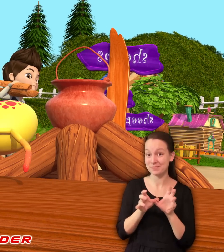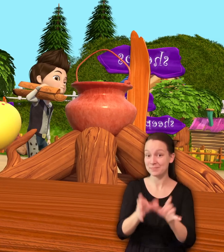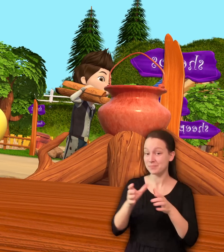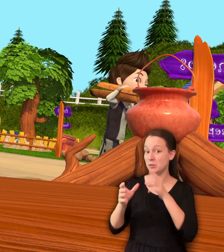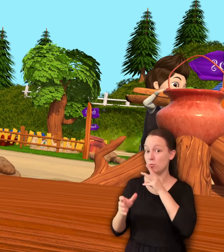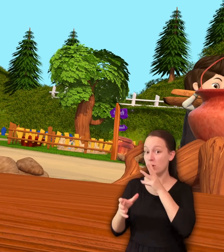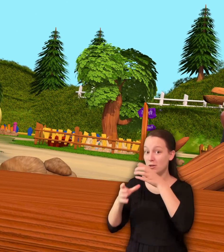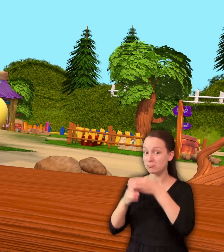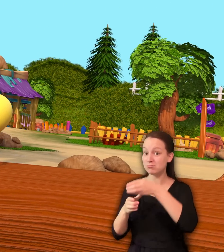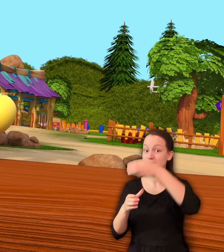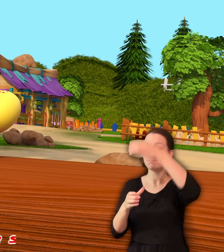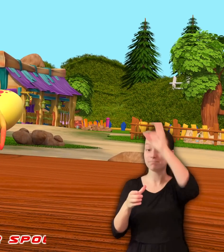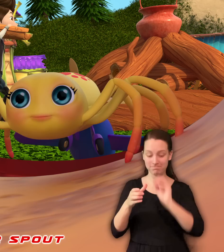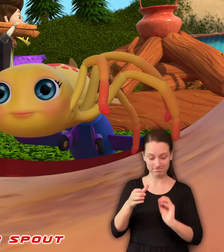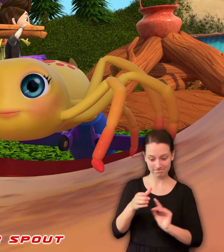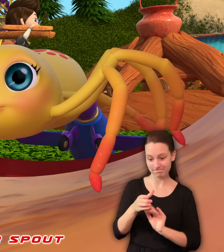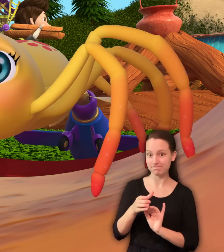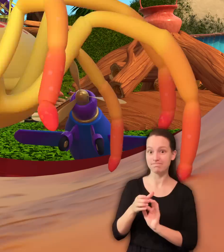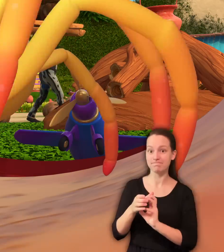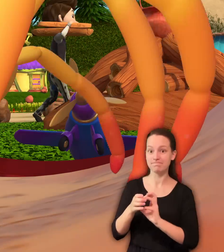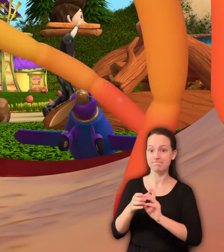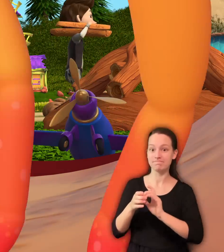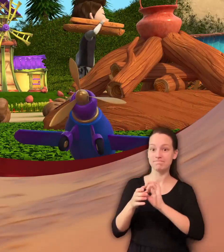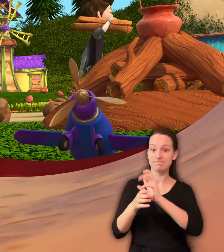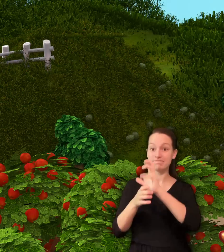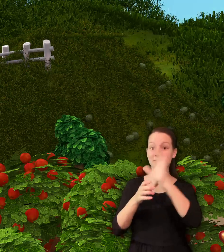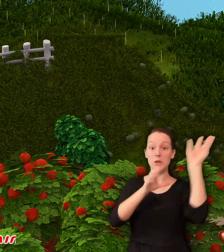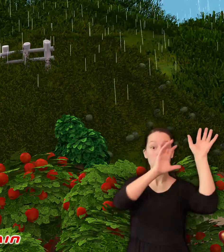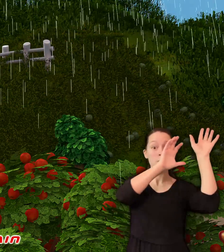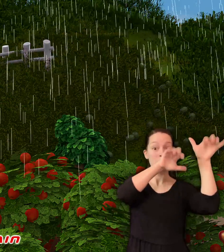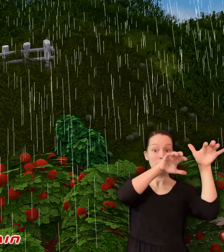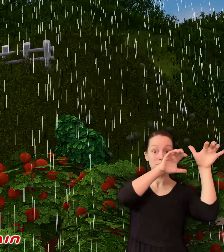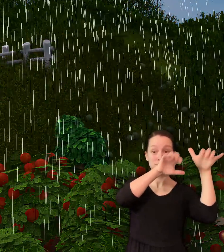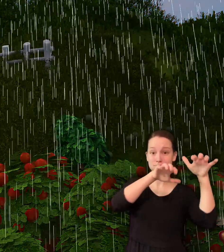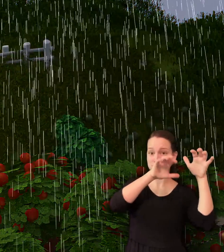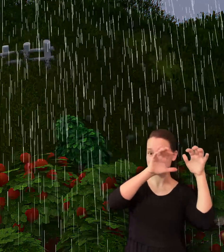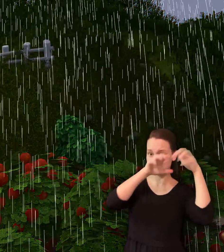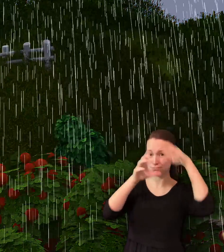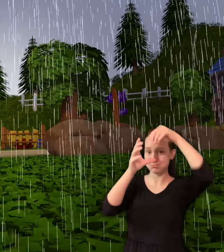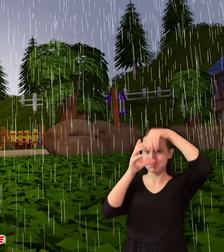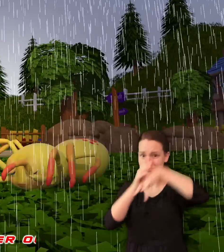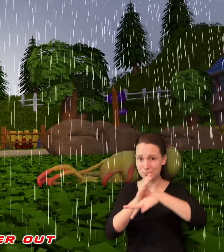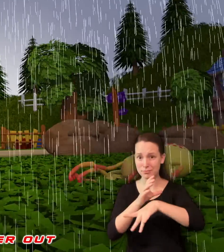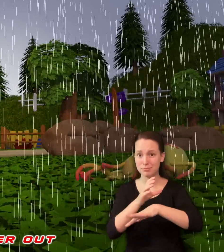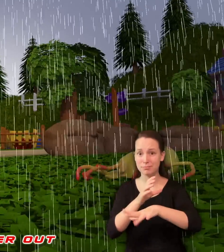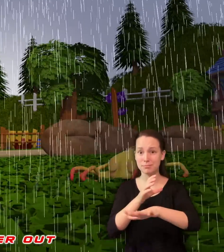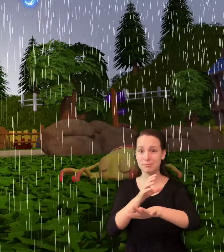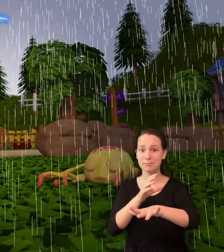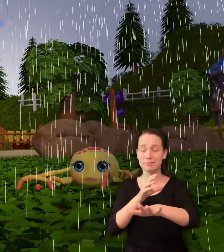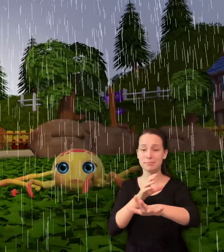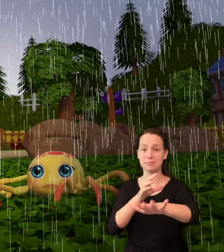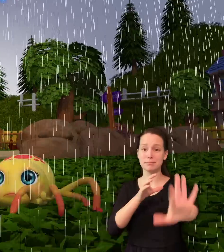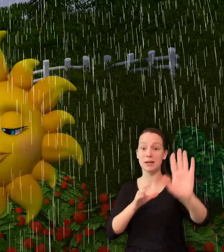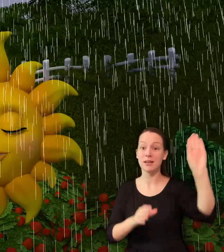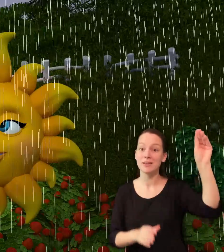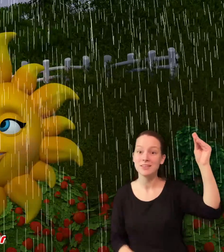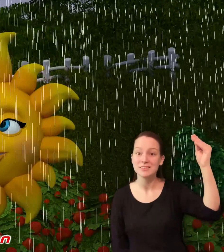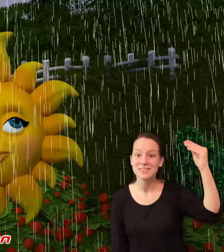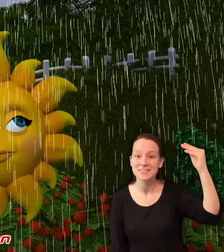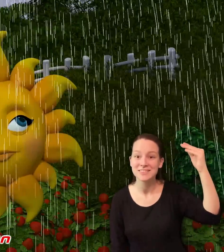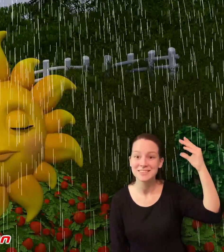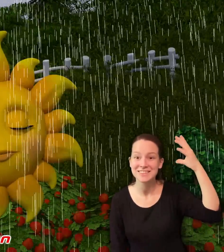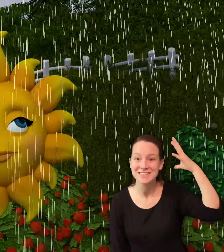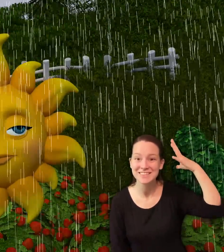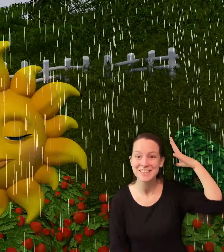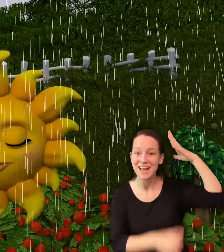The spider climbed up the water spout. Down came the rain and washed the spider out. Out